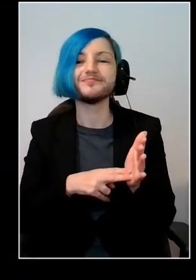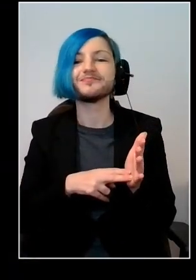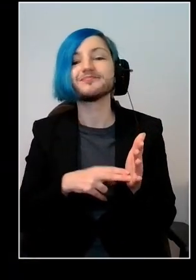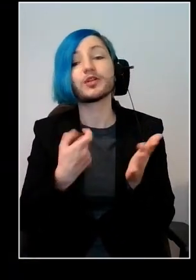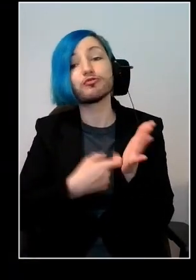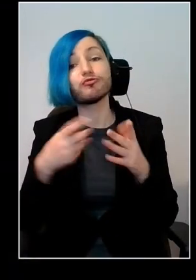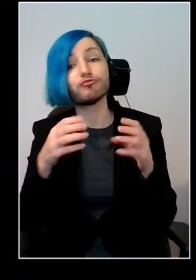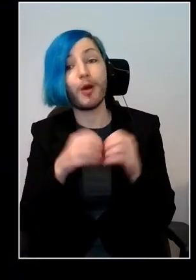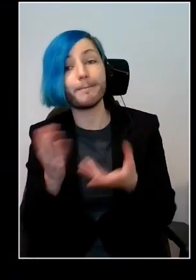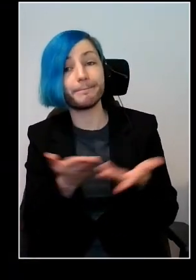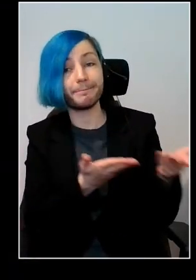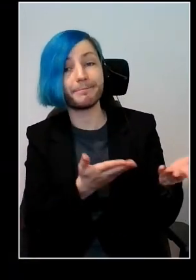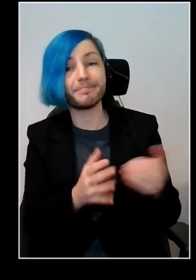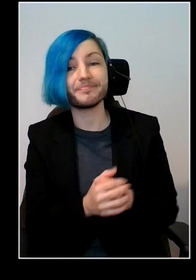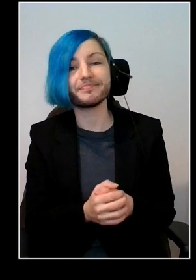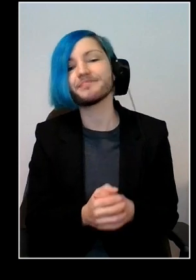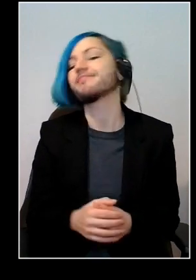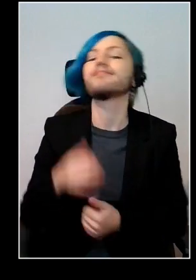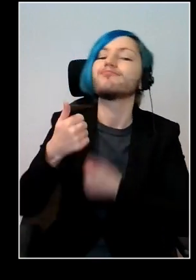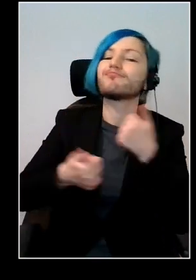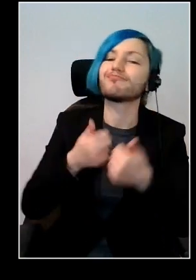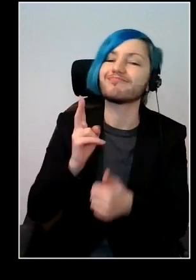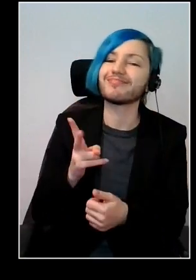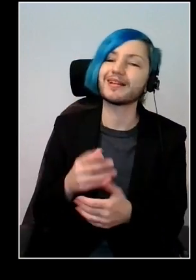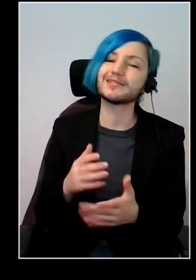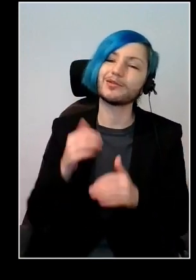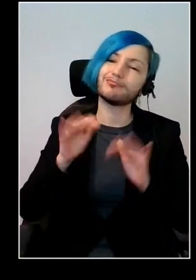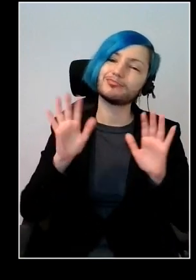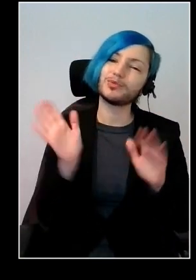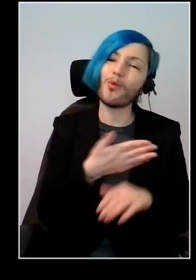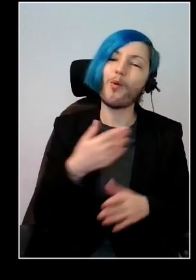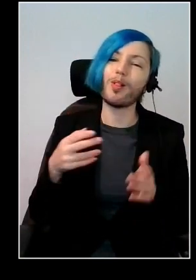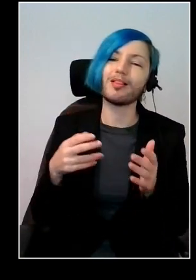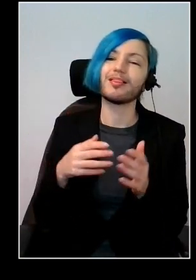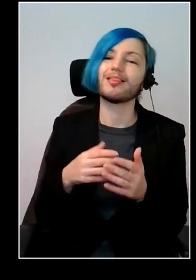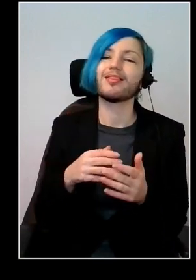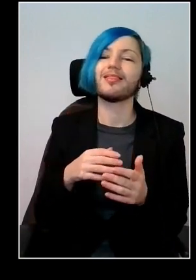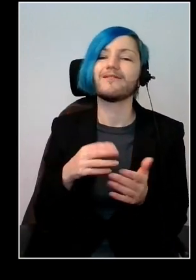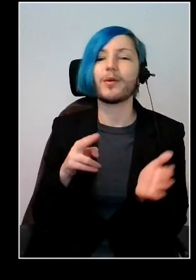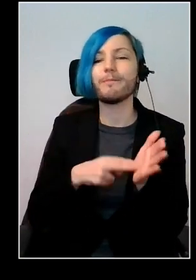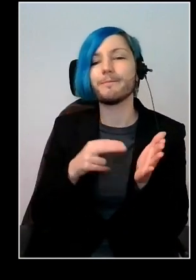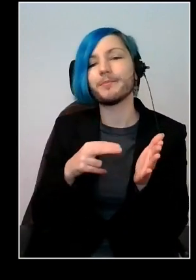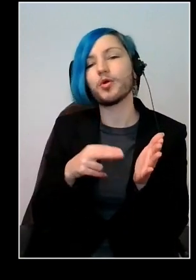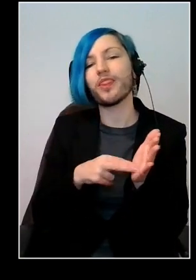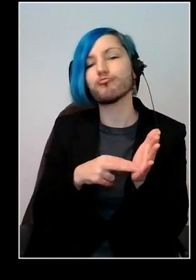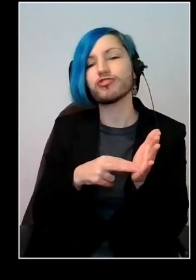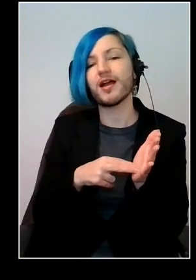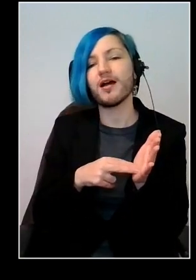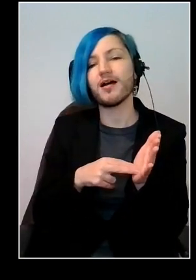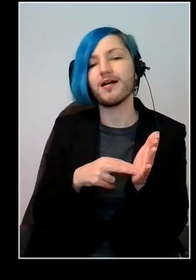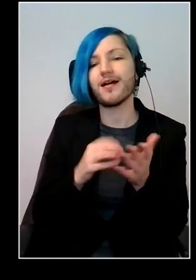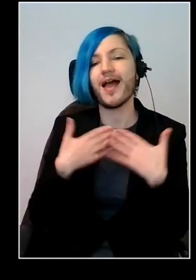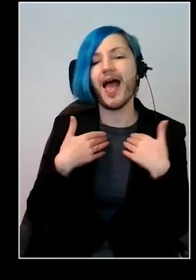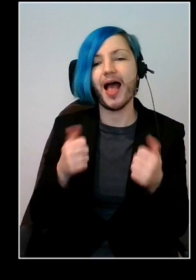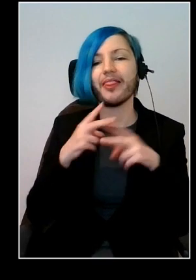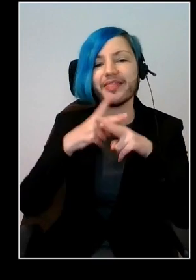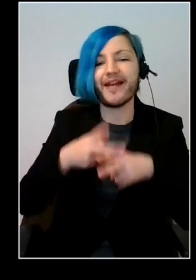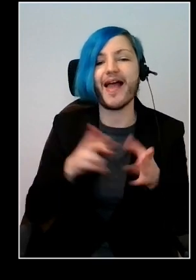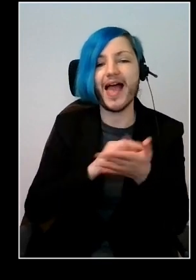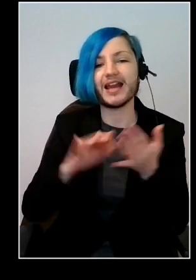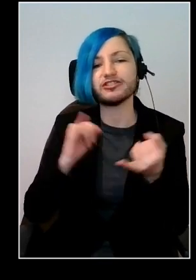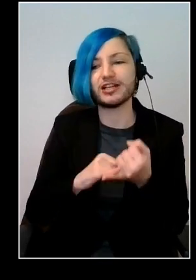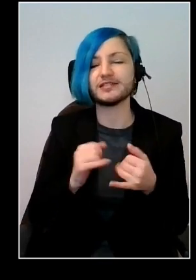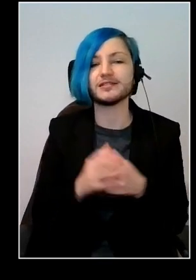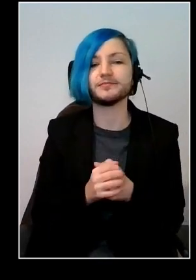Congratulations indeed to everyone at Northumbria Healthcare NHS Foundation Trust. And thank you, of course, to every employer of scale who is making a difference through